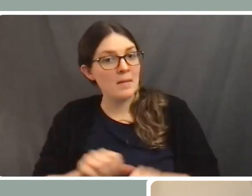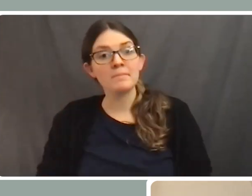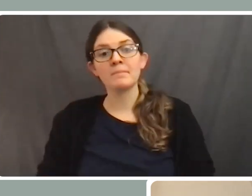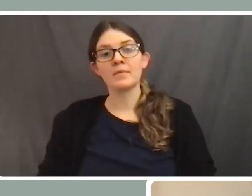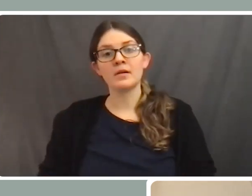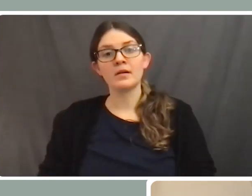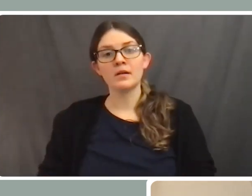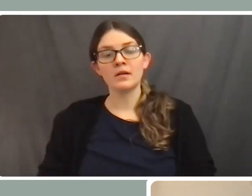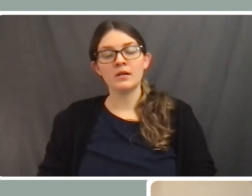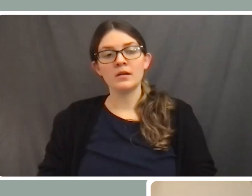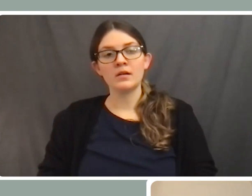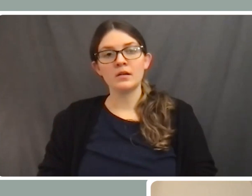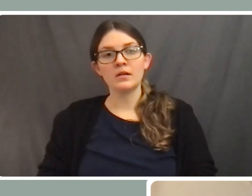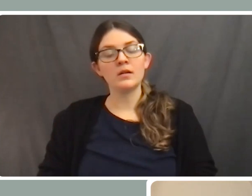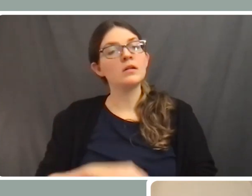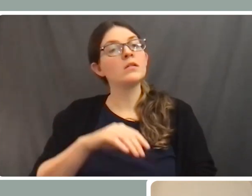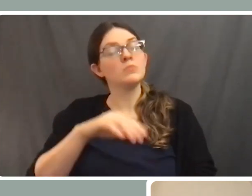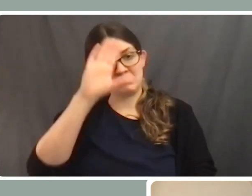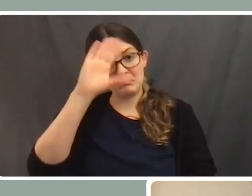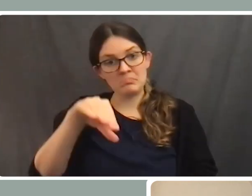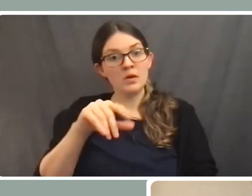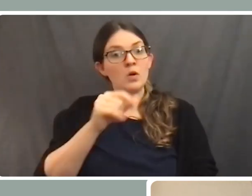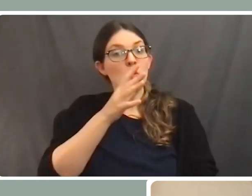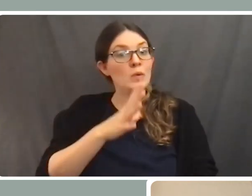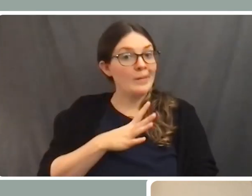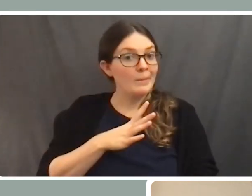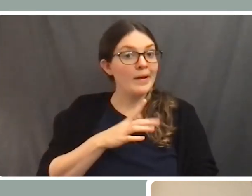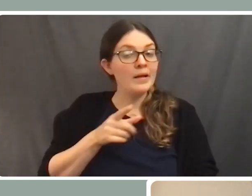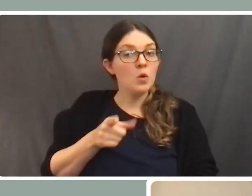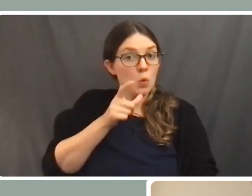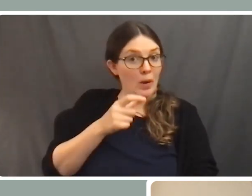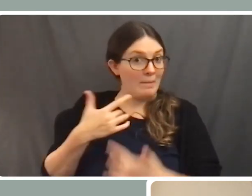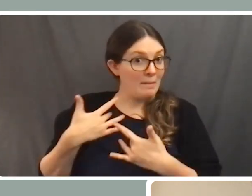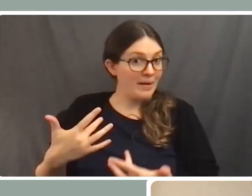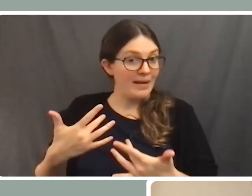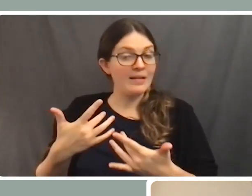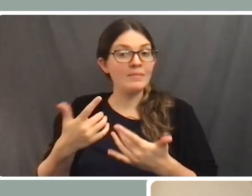we know that the population of women who are a little bit more likely to experience that rare side